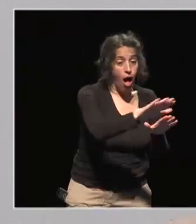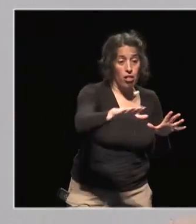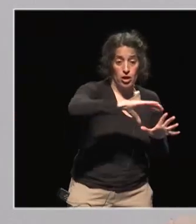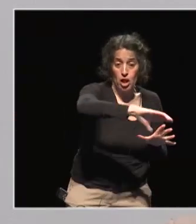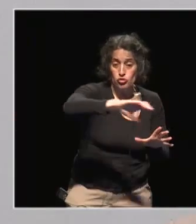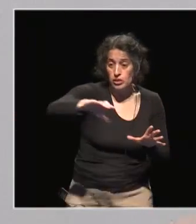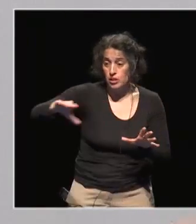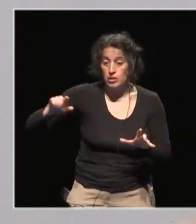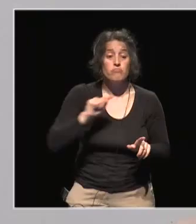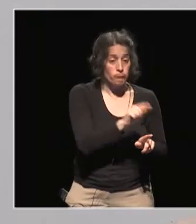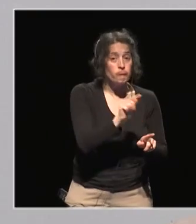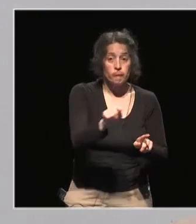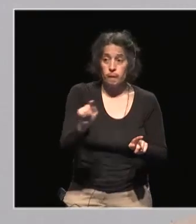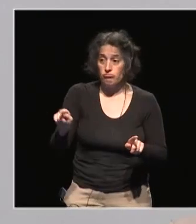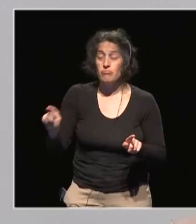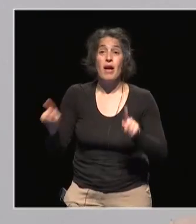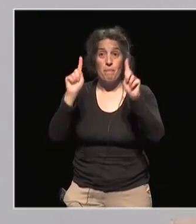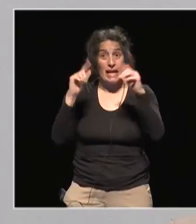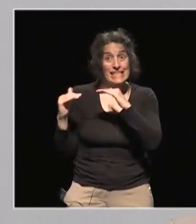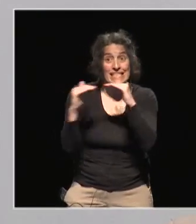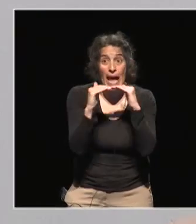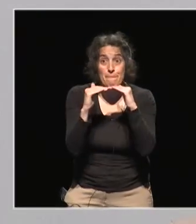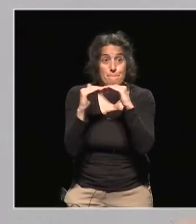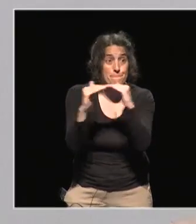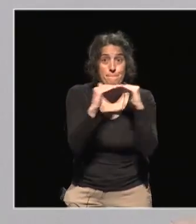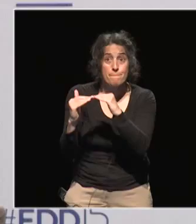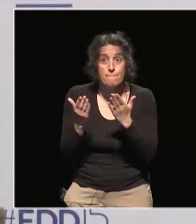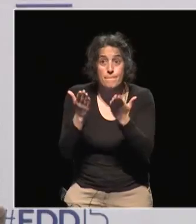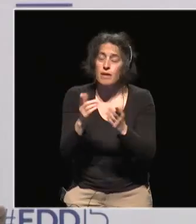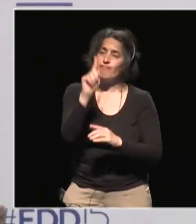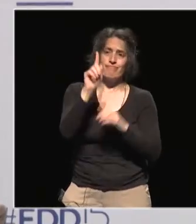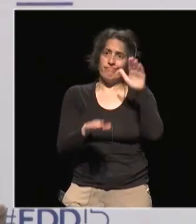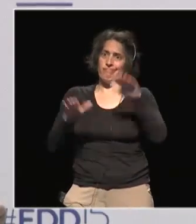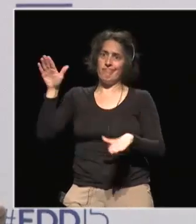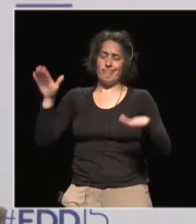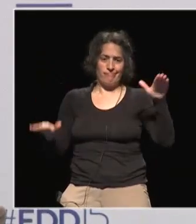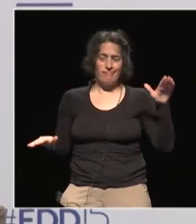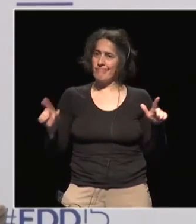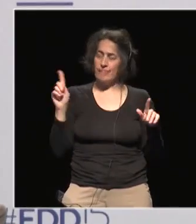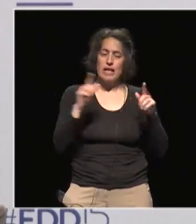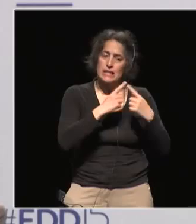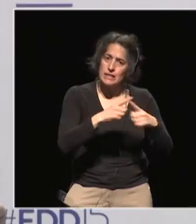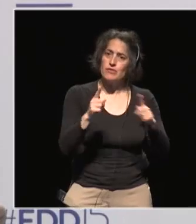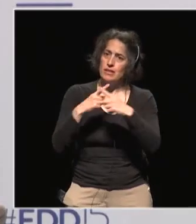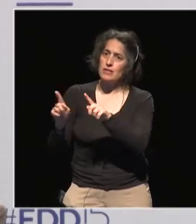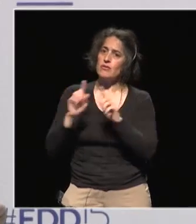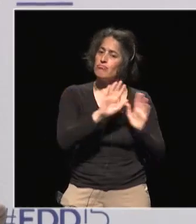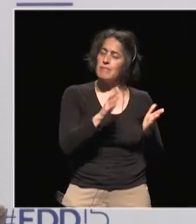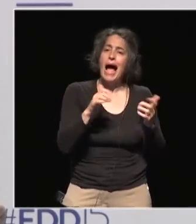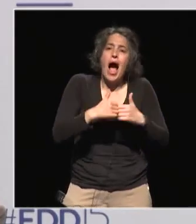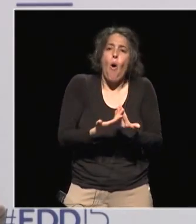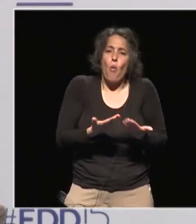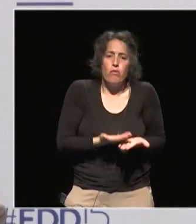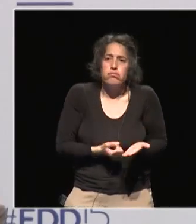are all different. Some are post-industrialized, some are industrialized, some have tropical rainforests,